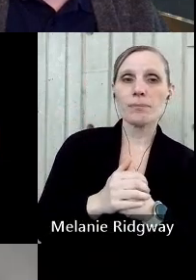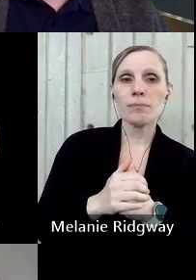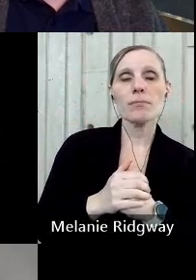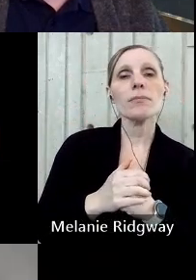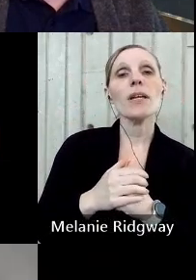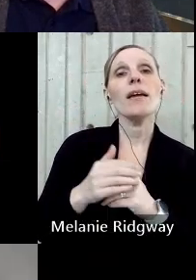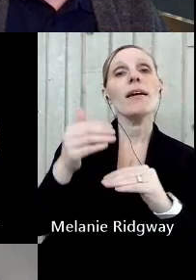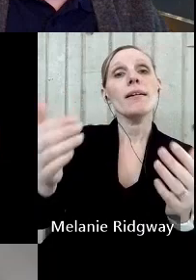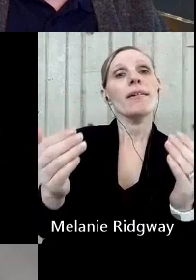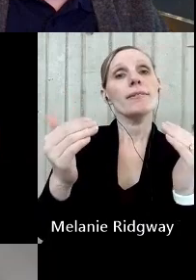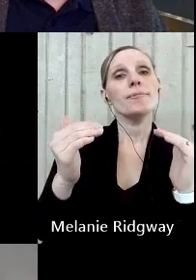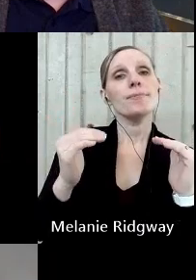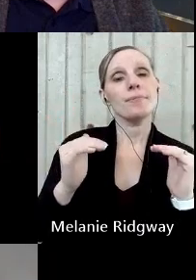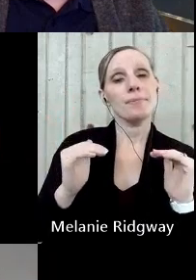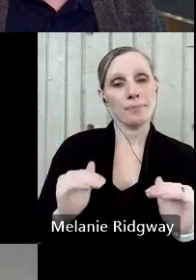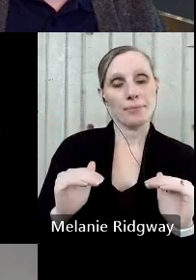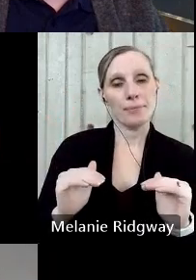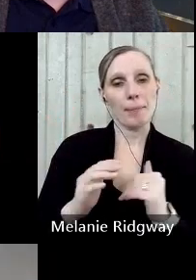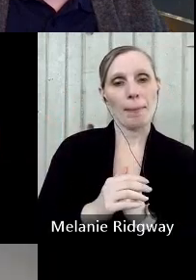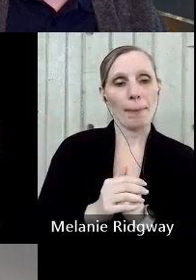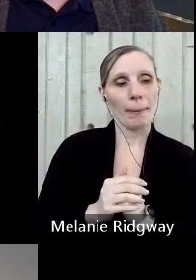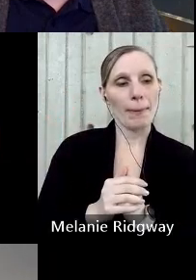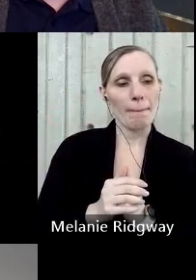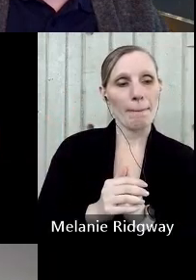another question here. So,